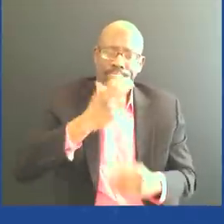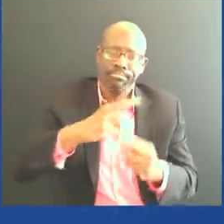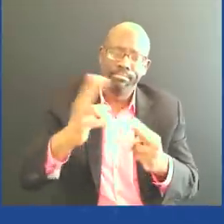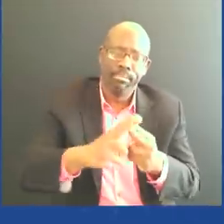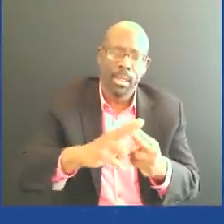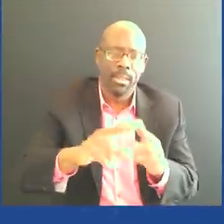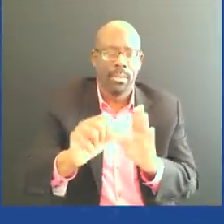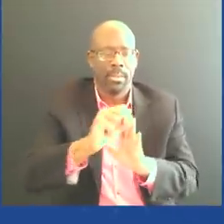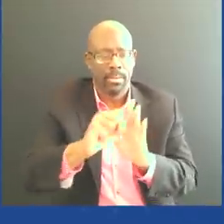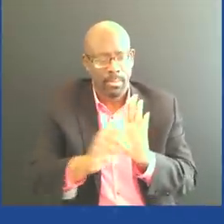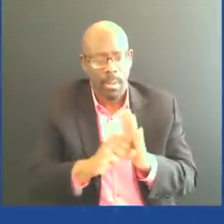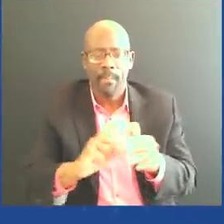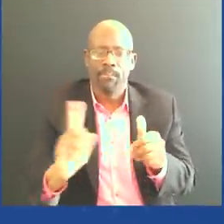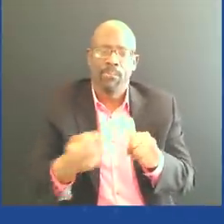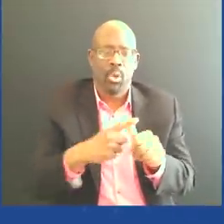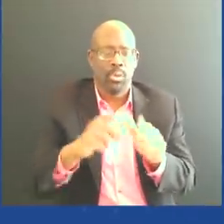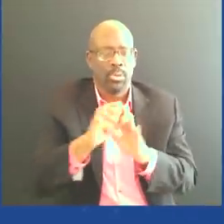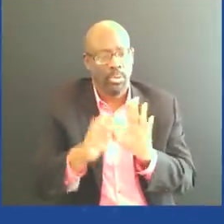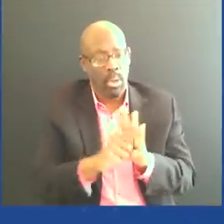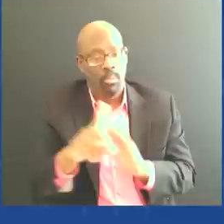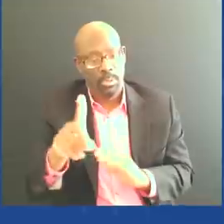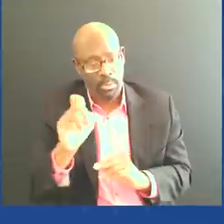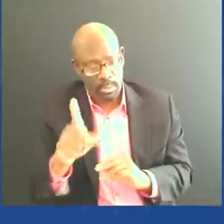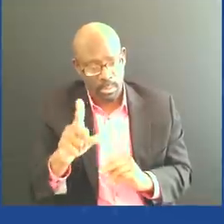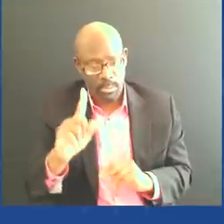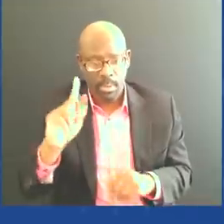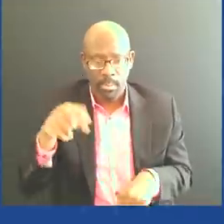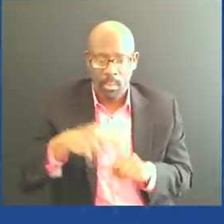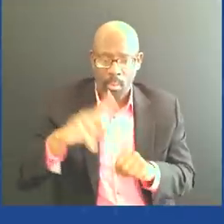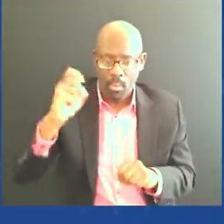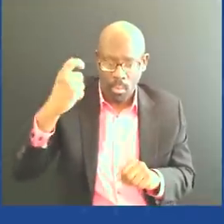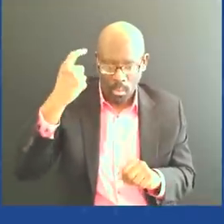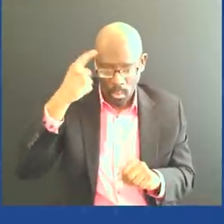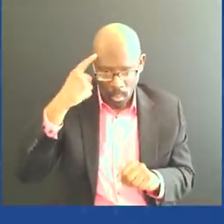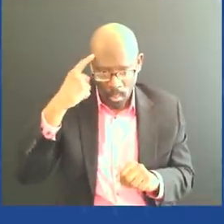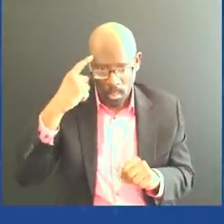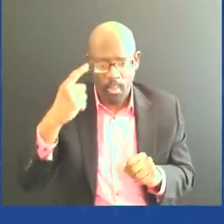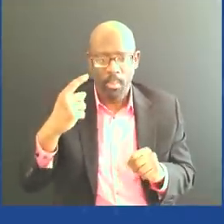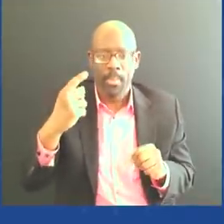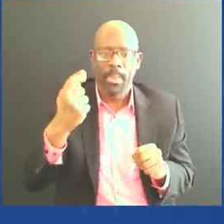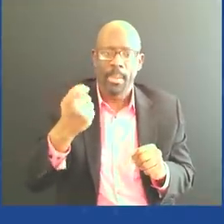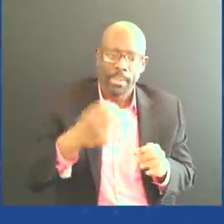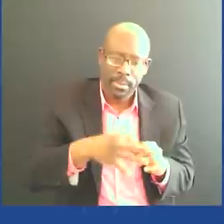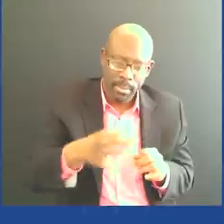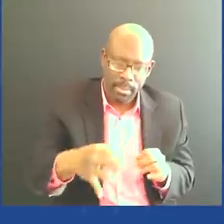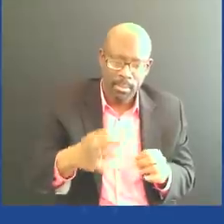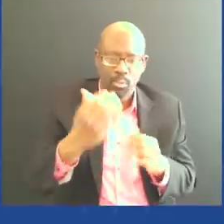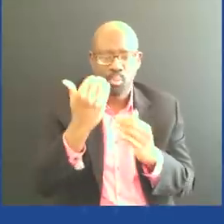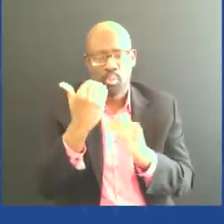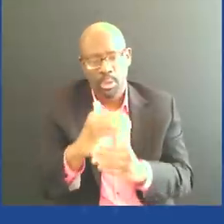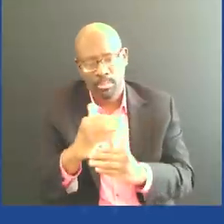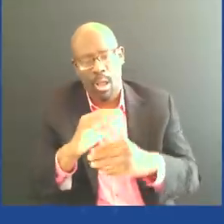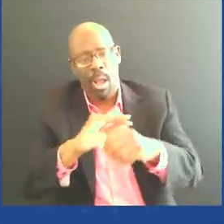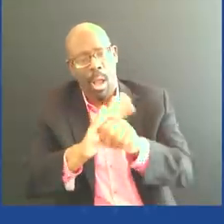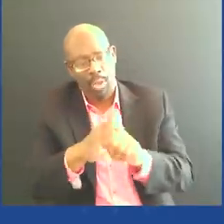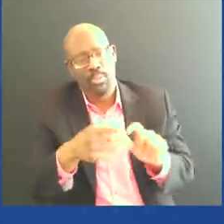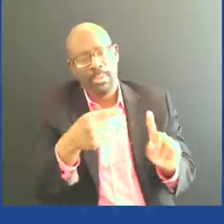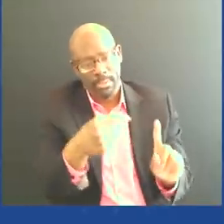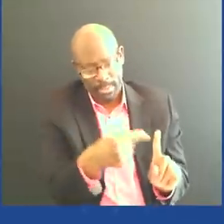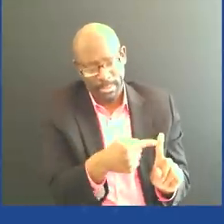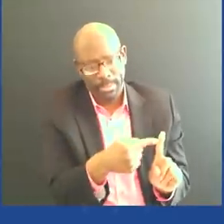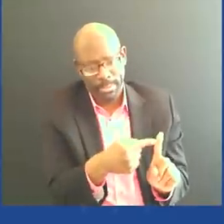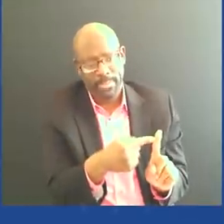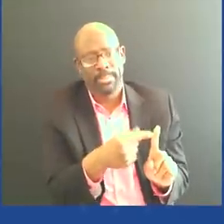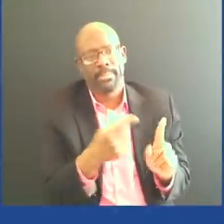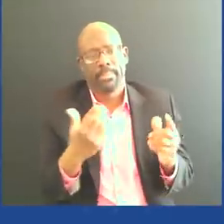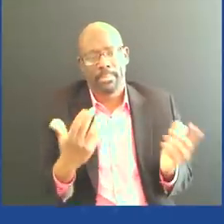Of course, as you heard, the visit was slightly delayed due to the restrictions of the COVID pandemic. On the day we placed Delaware in